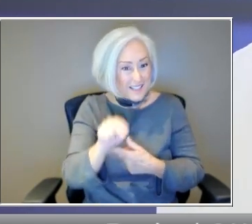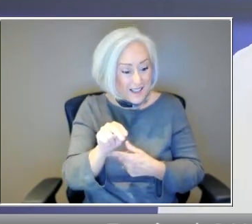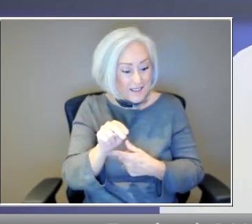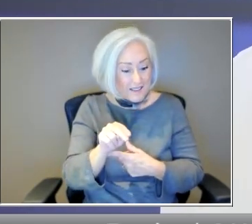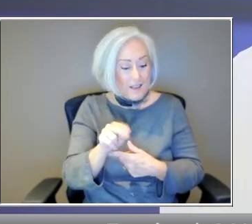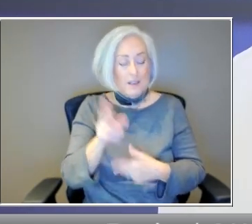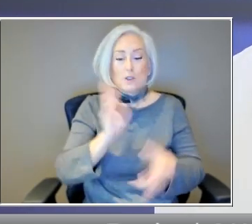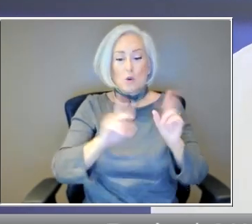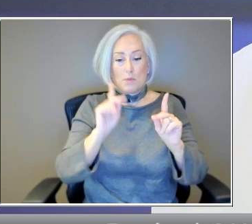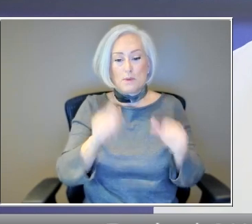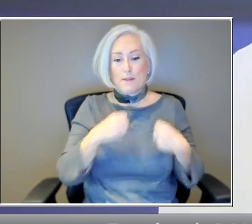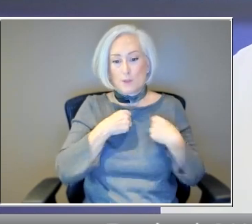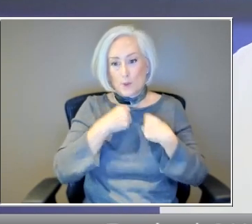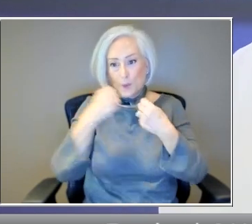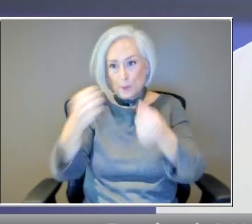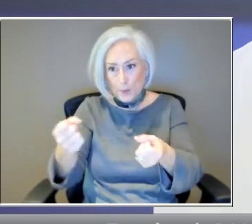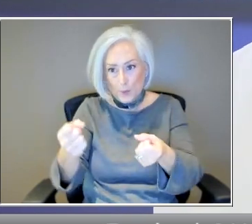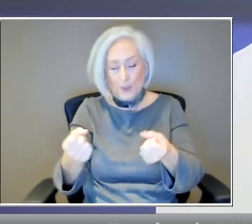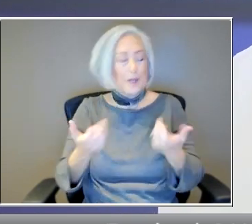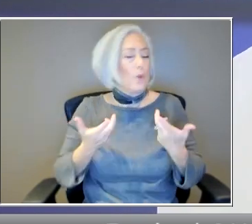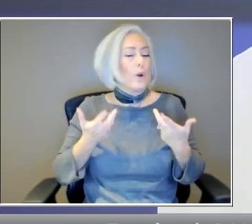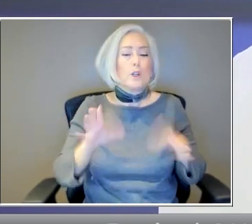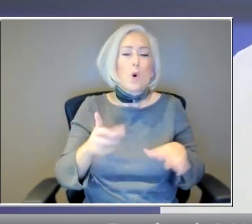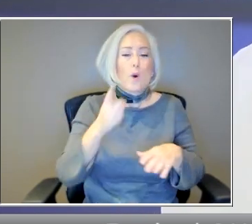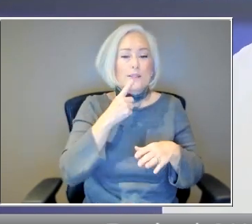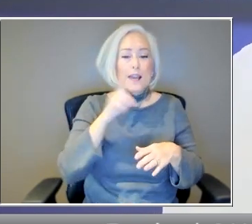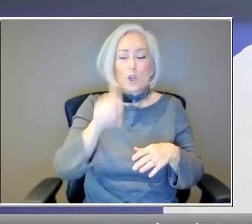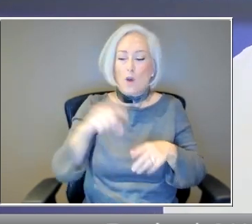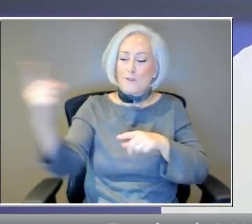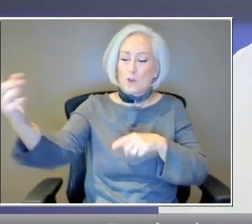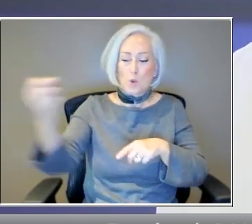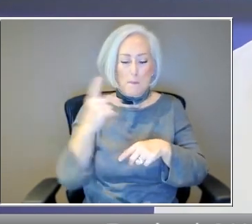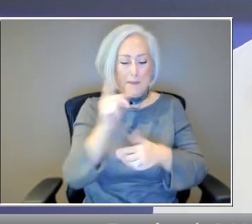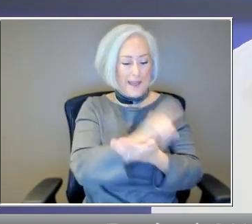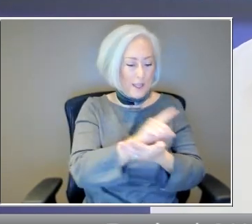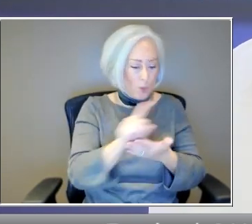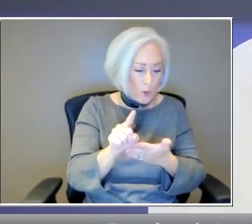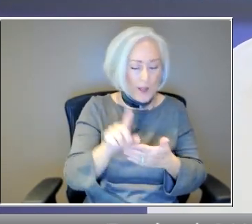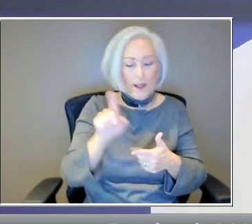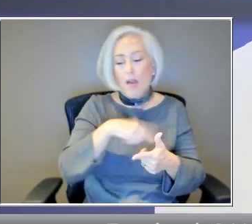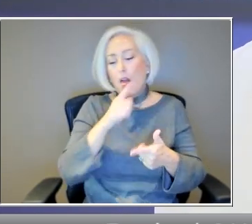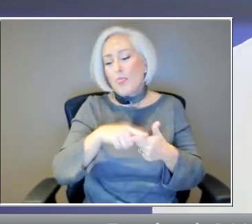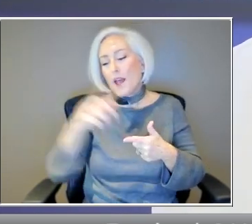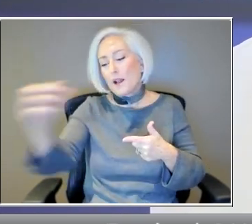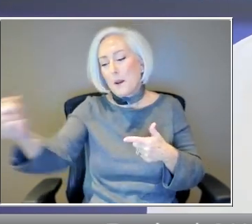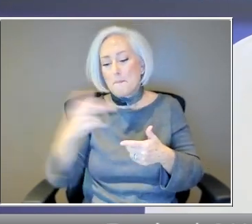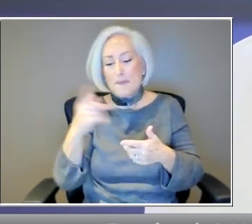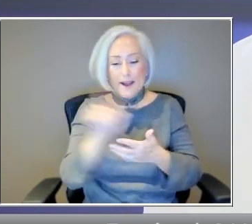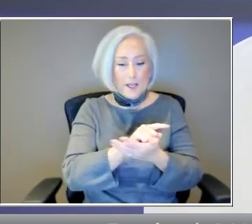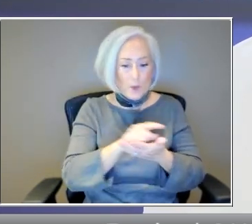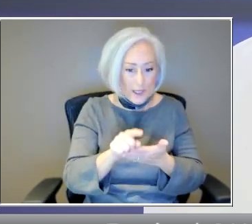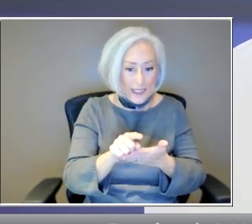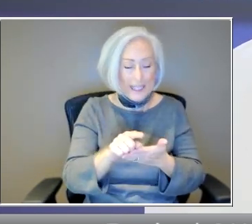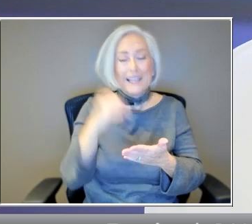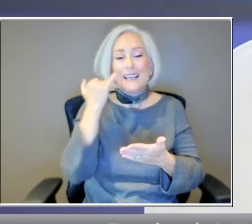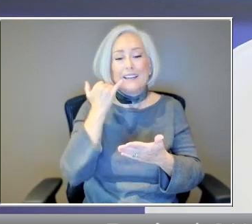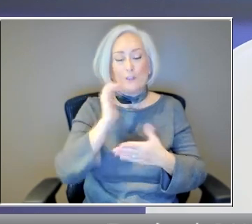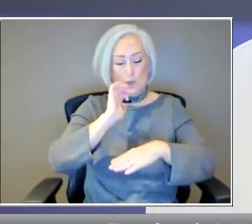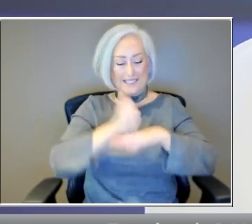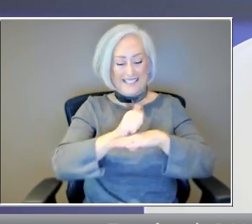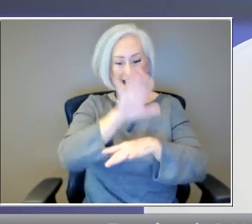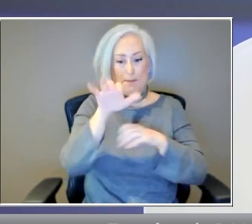your echo in a week, and then you need to come back and get an exercise too test. much. That's too much. Yeah. Whereas if you can put it all in one day, it's just so much easier for